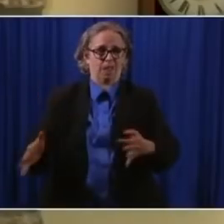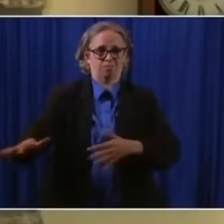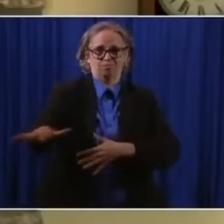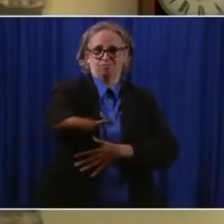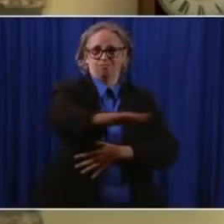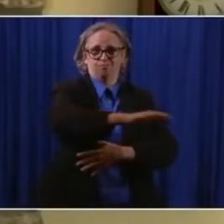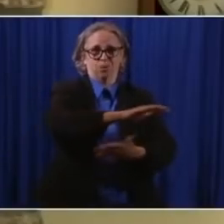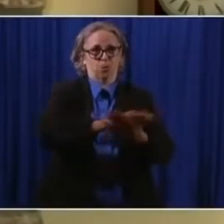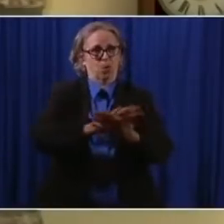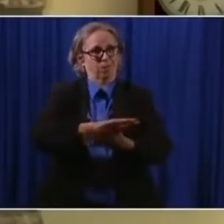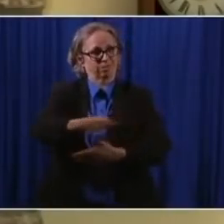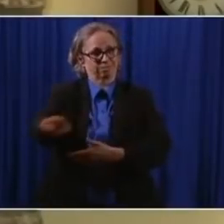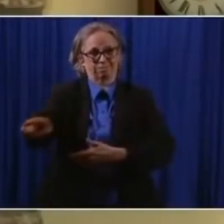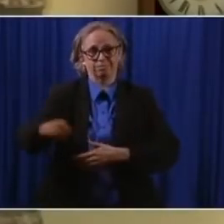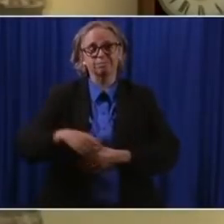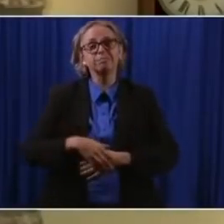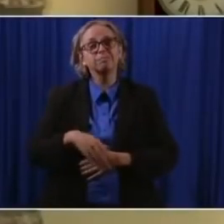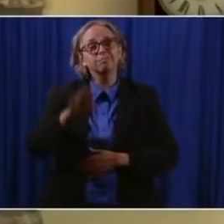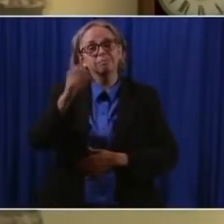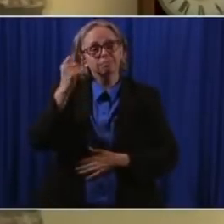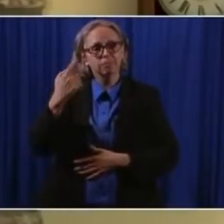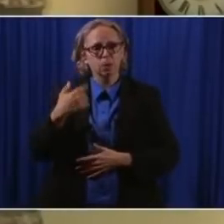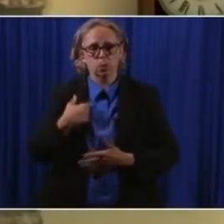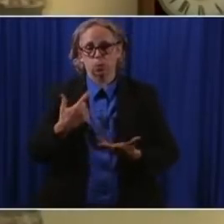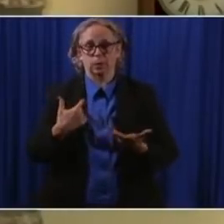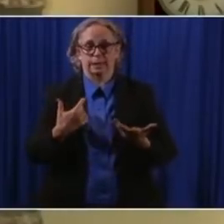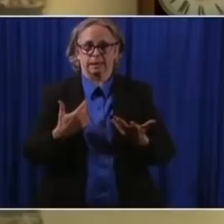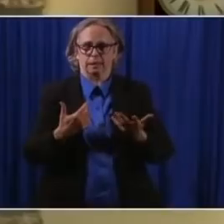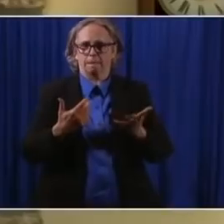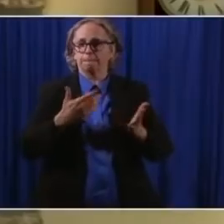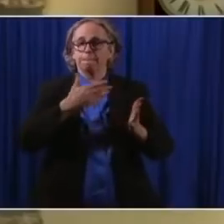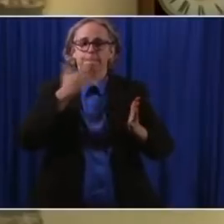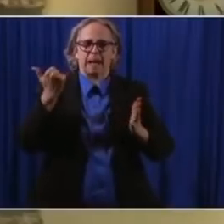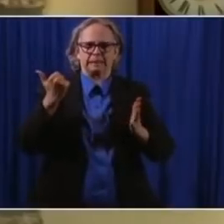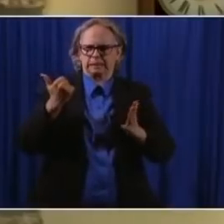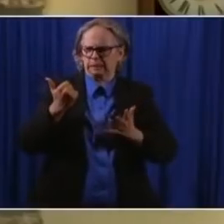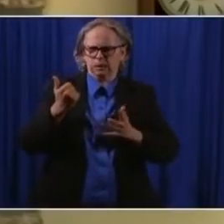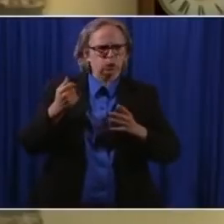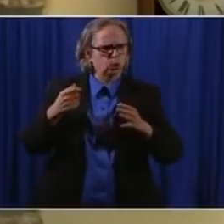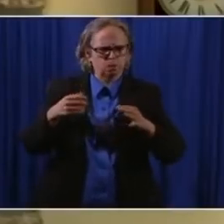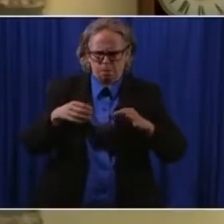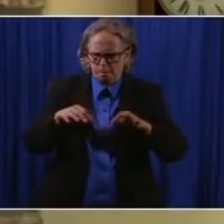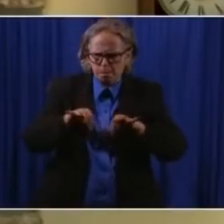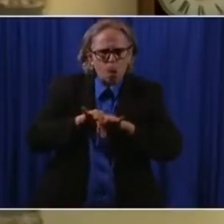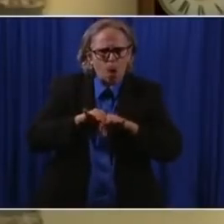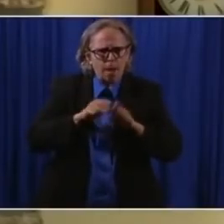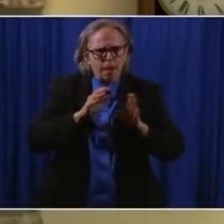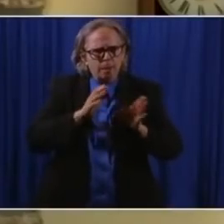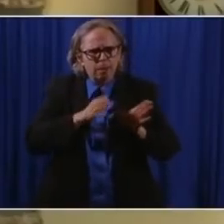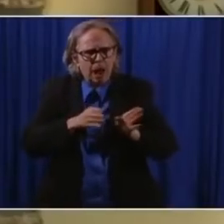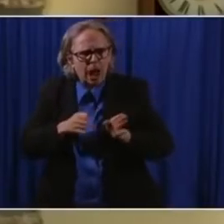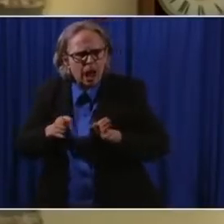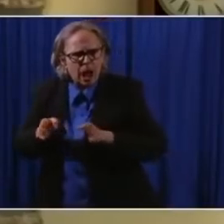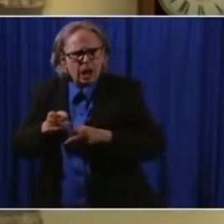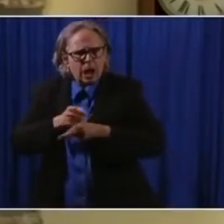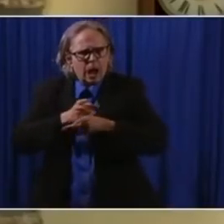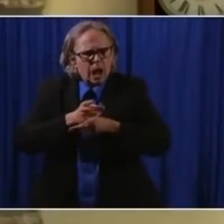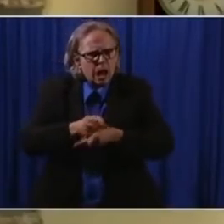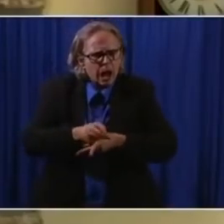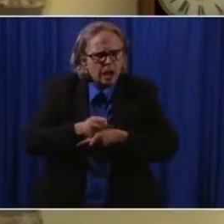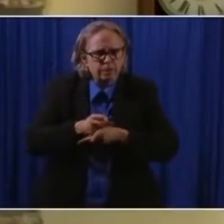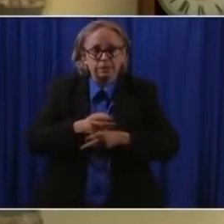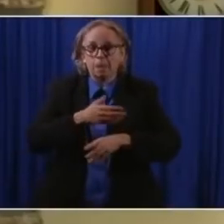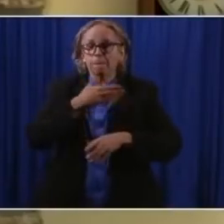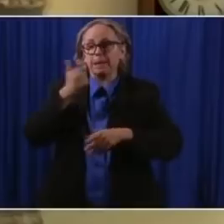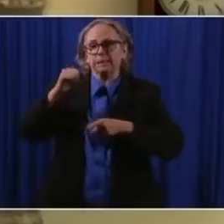the most carefully designed plan that we could come up with, consulting with coaches, consulting with health experts, that if the